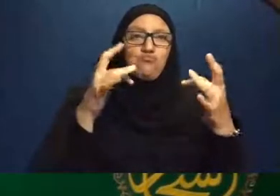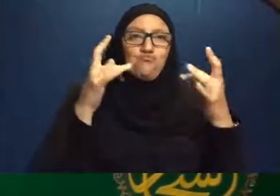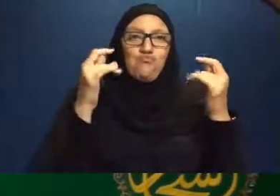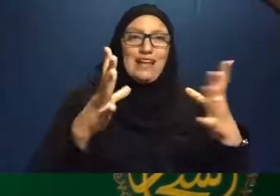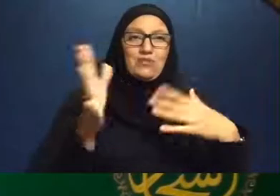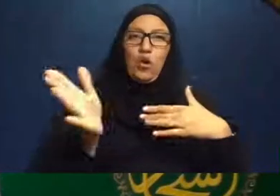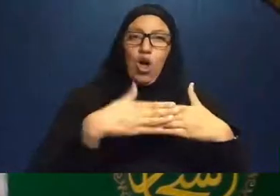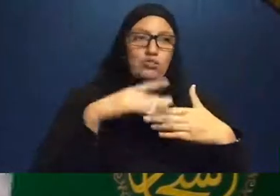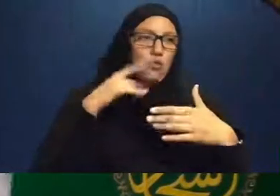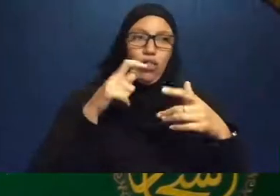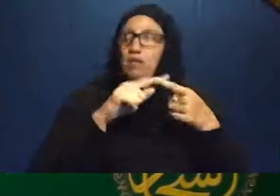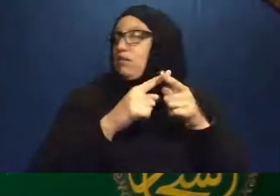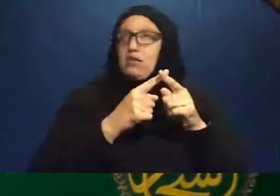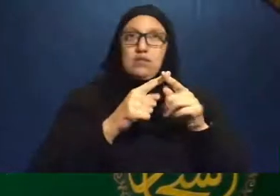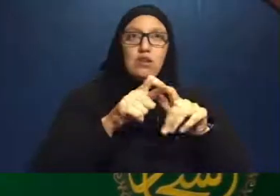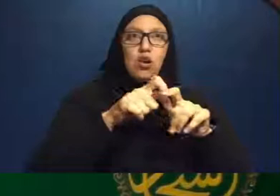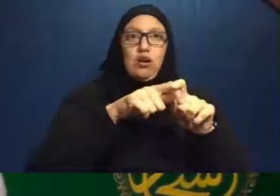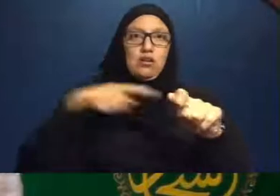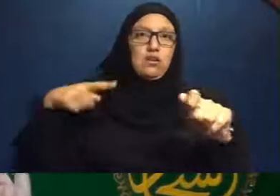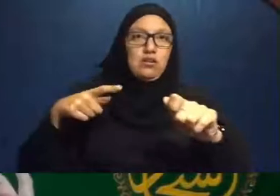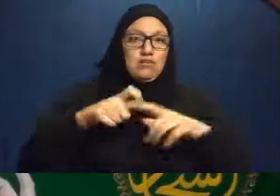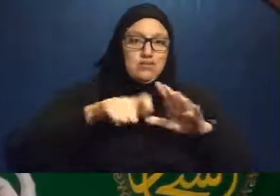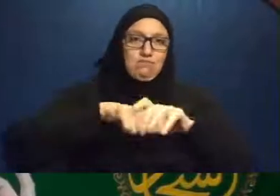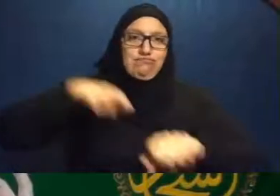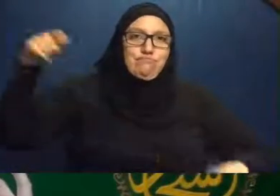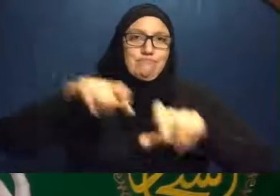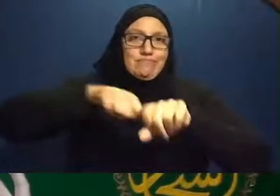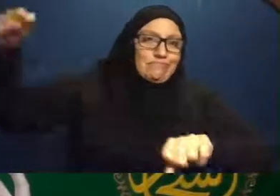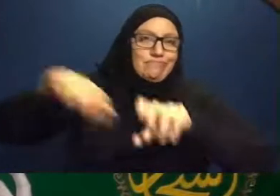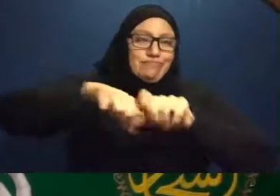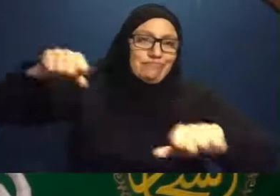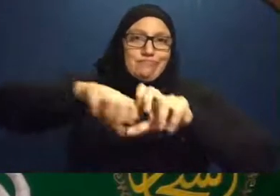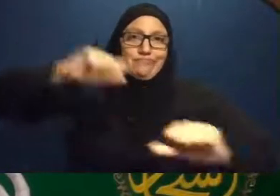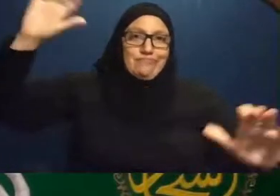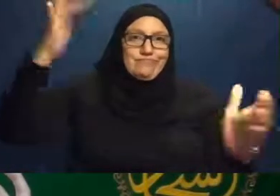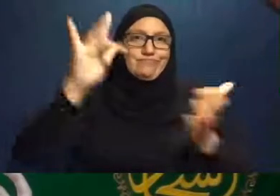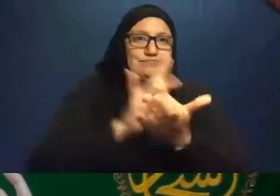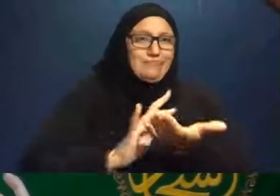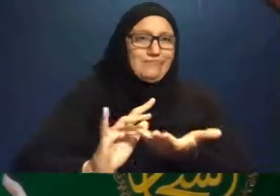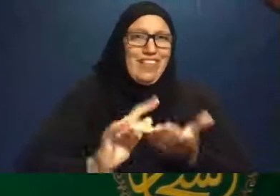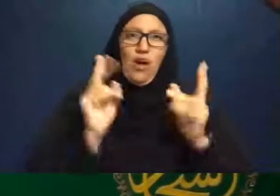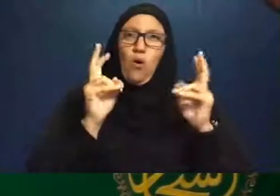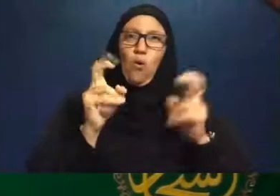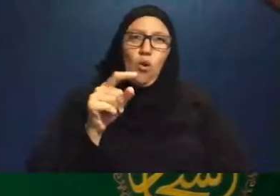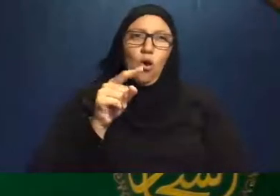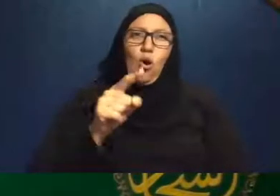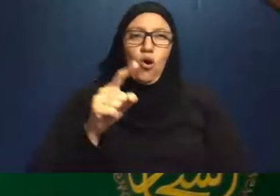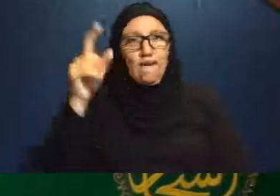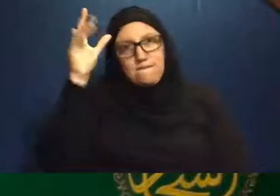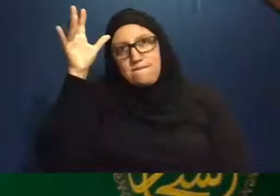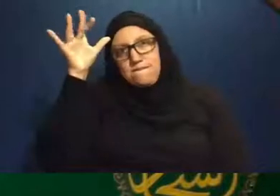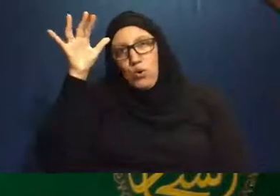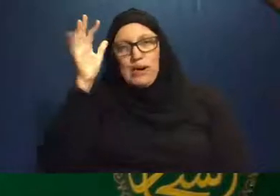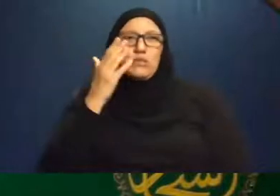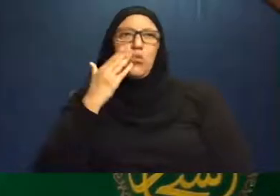starts pulling it all out and undo all what she had spun during the day. They refer to her